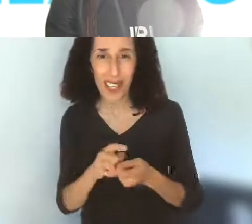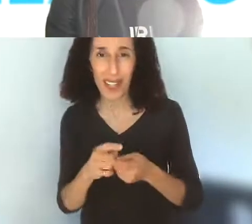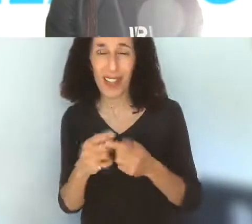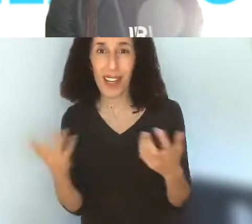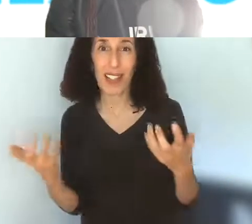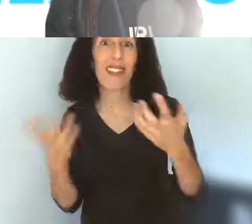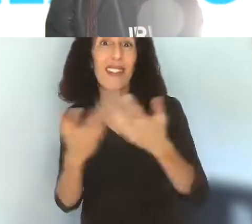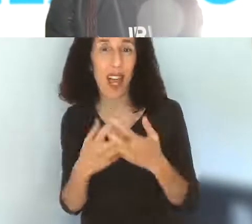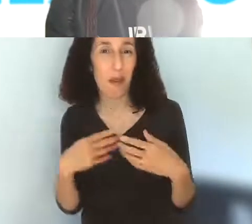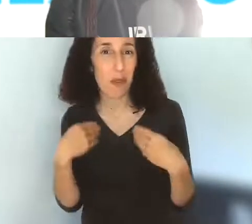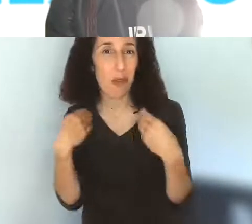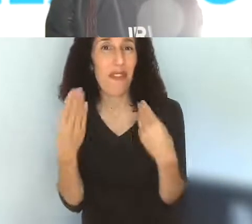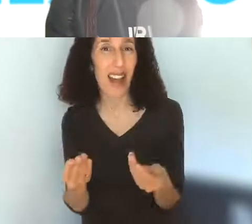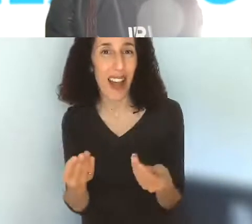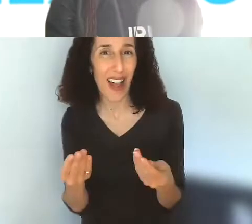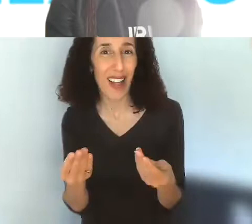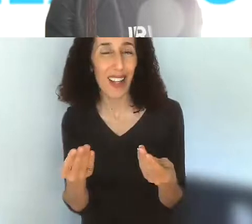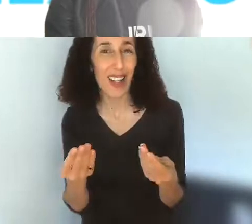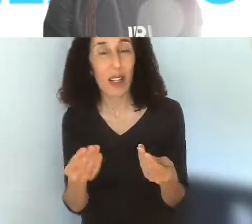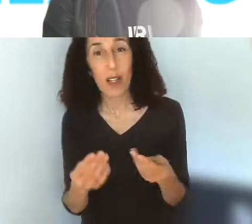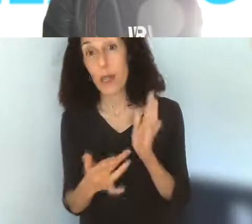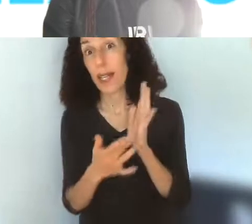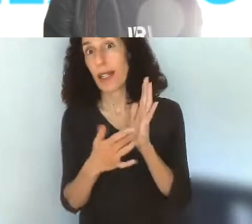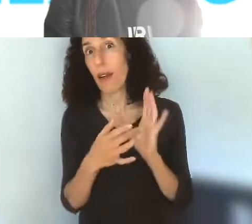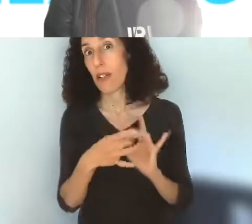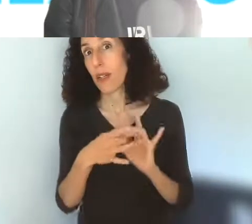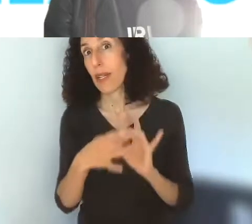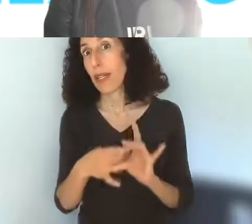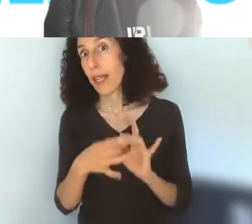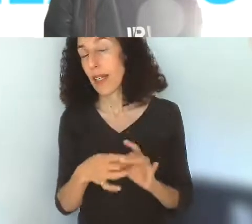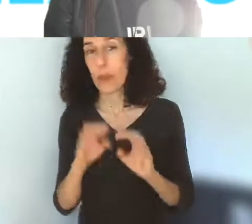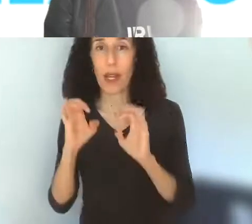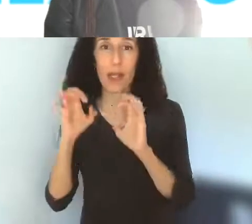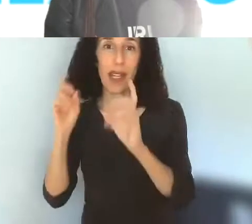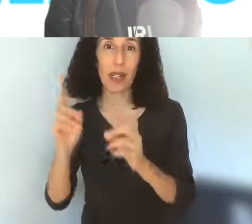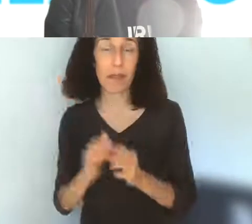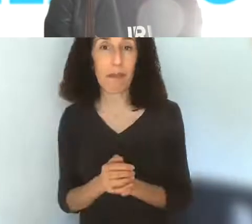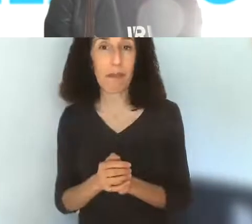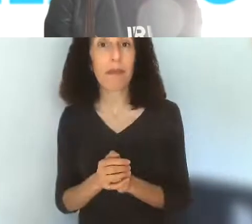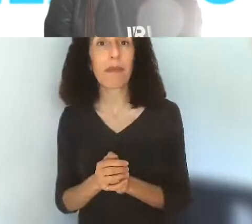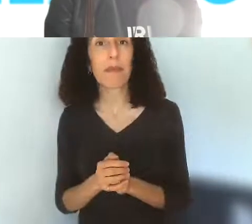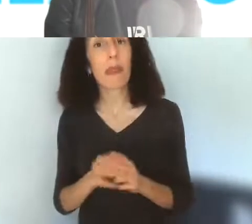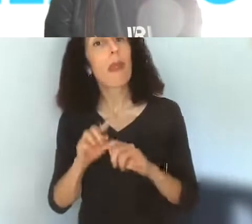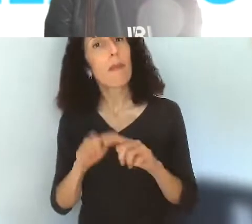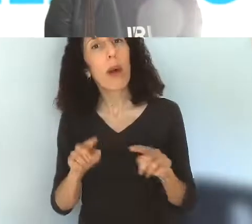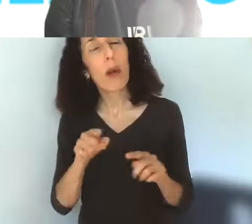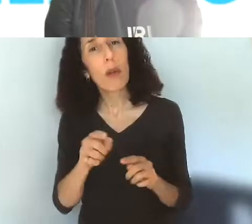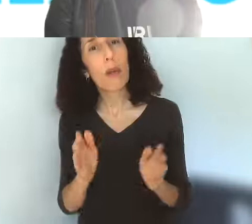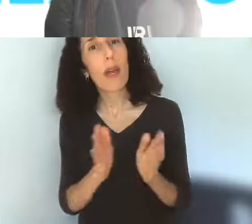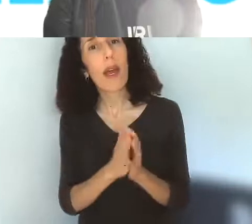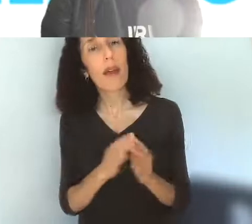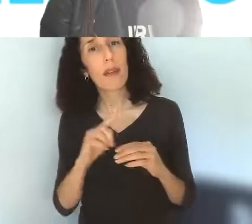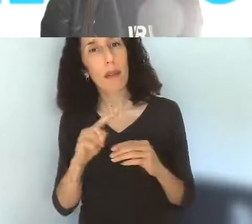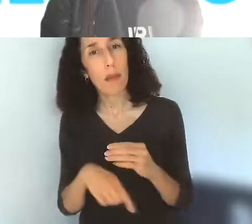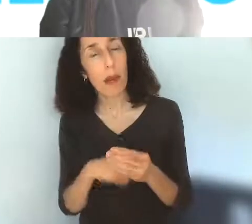classes. And I think as we do more of that, I think it's some of the subtleties that also have to go along with it,